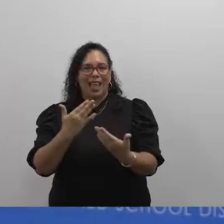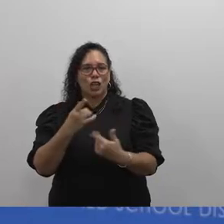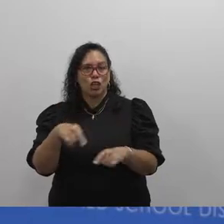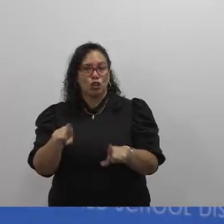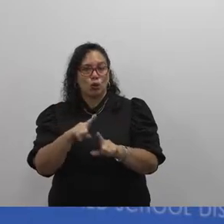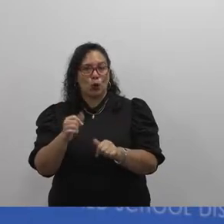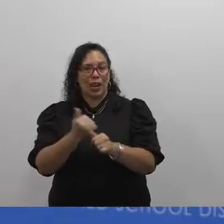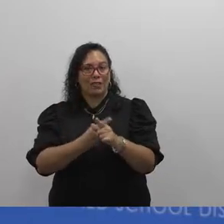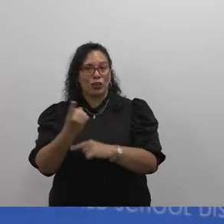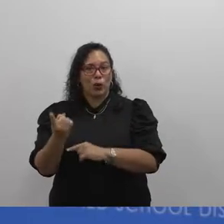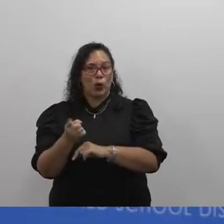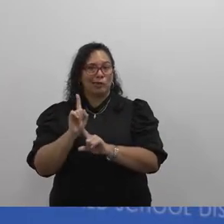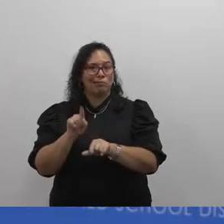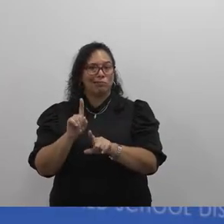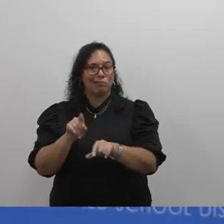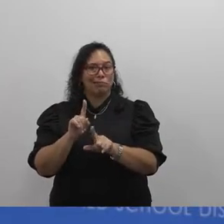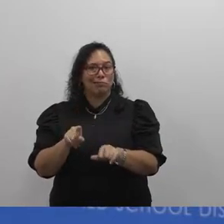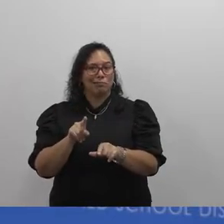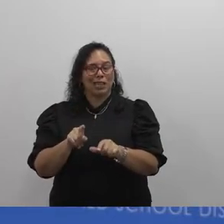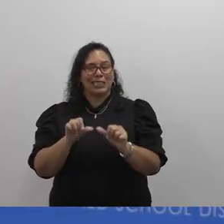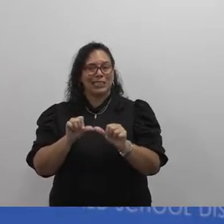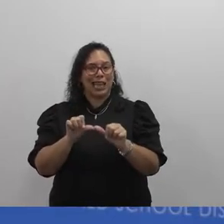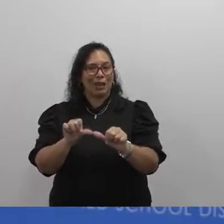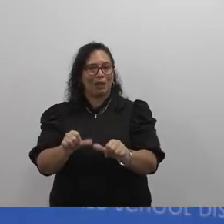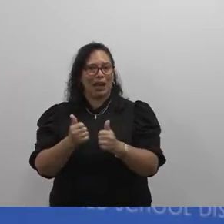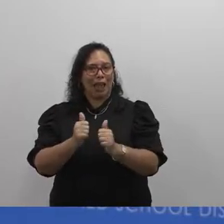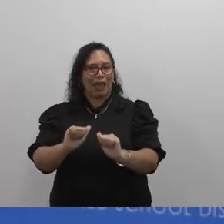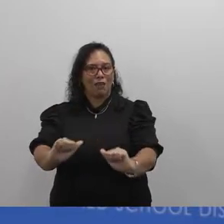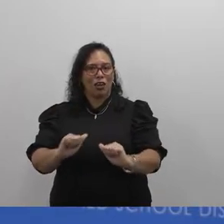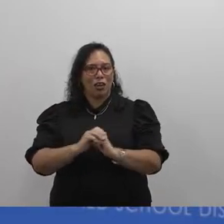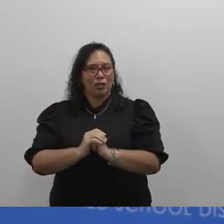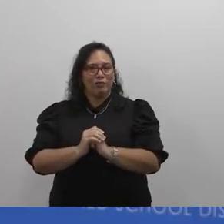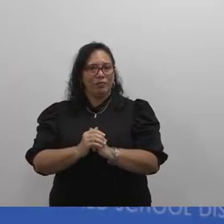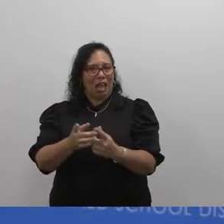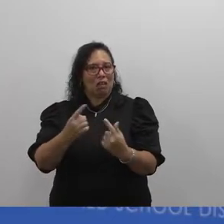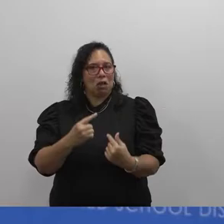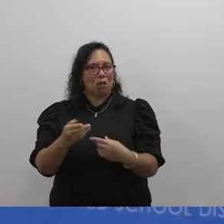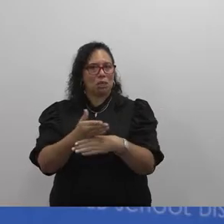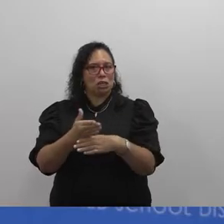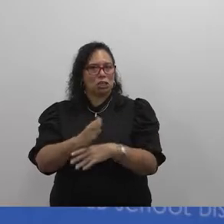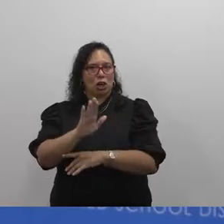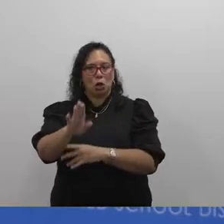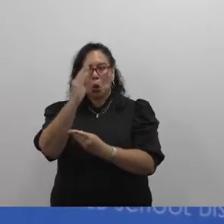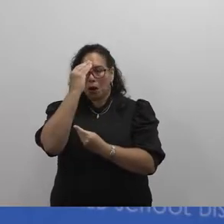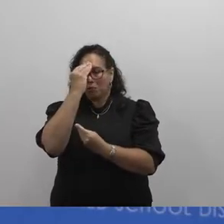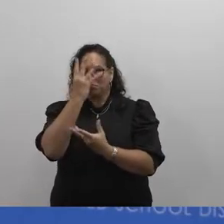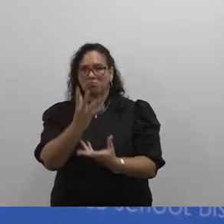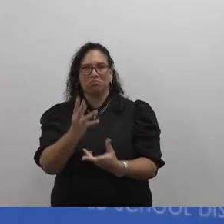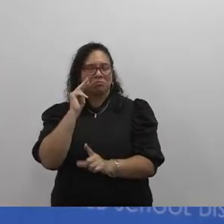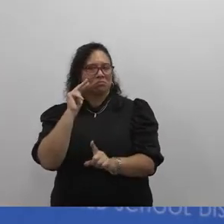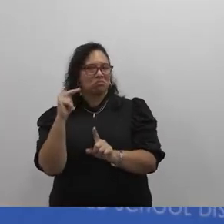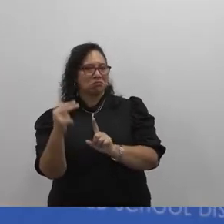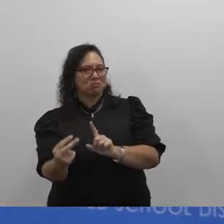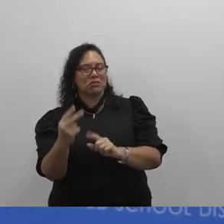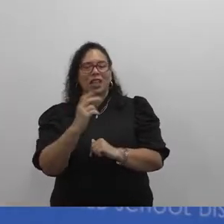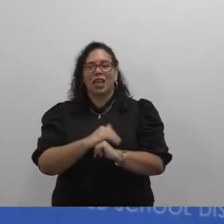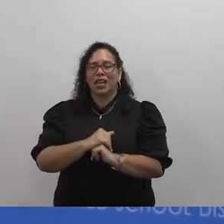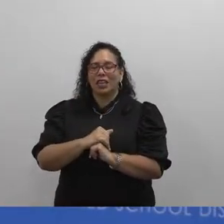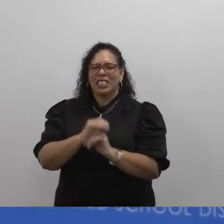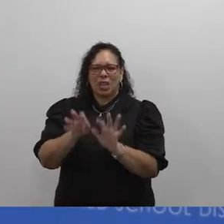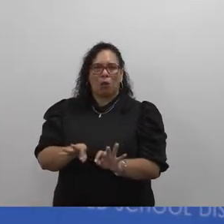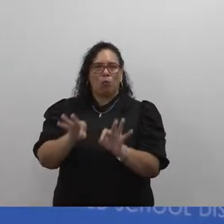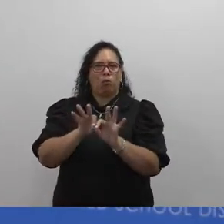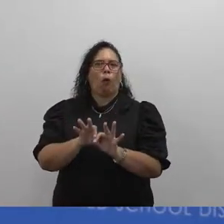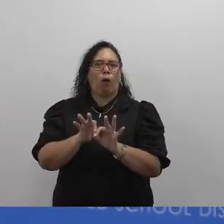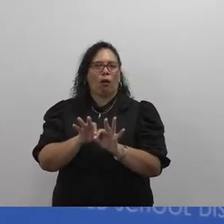vigilant on our sustainability efforts and have come and shared your perspectives on how important what's before us is